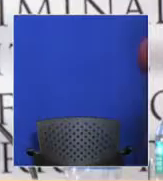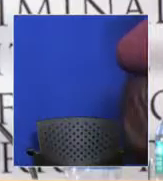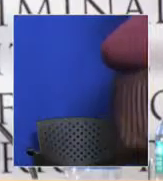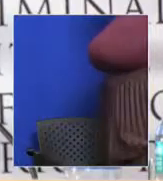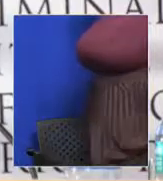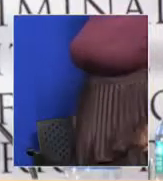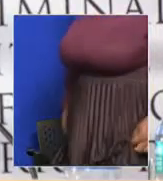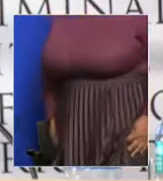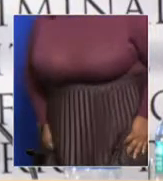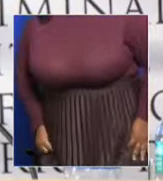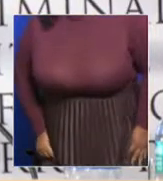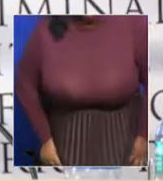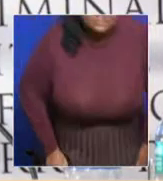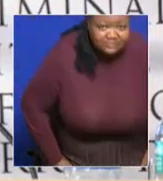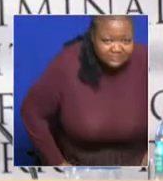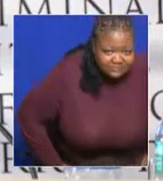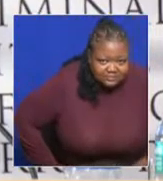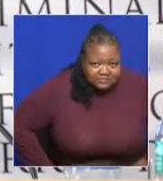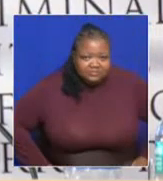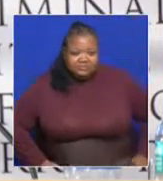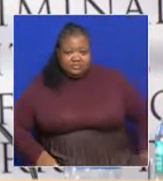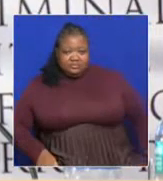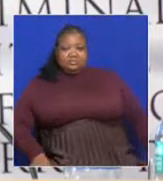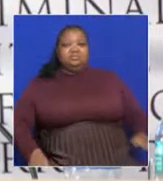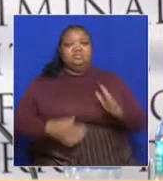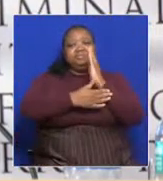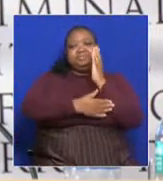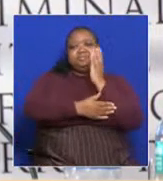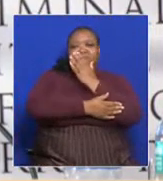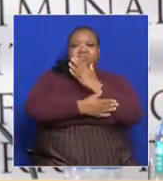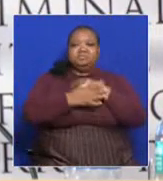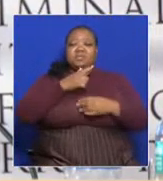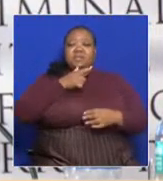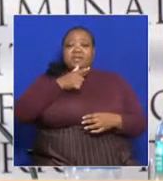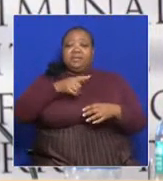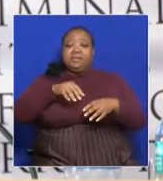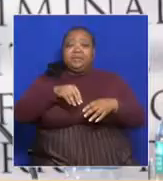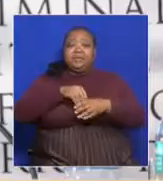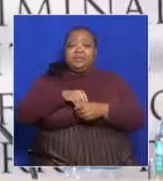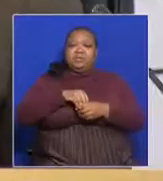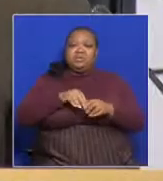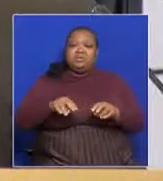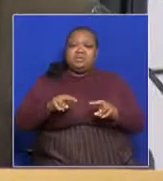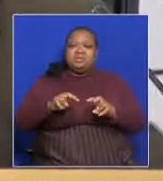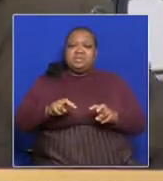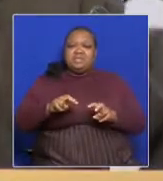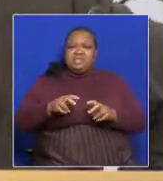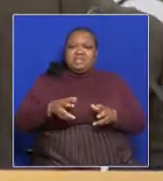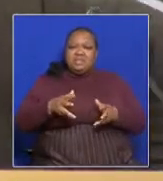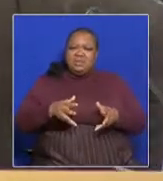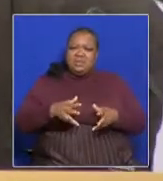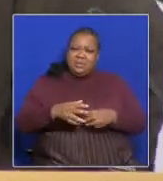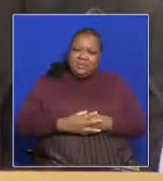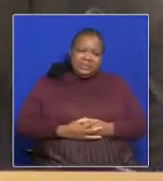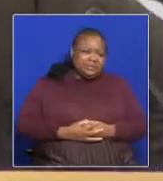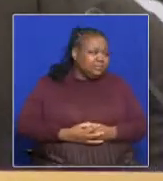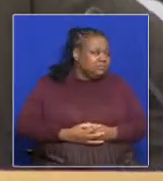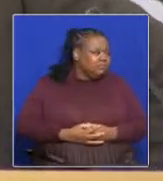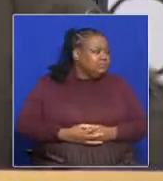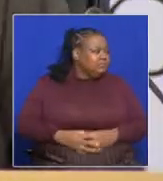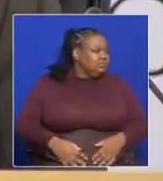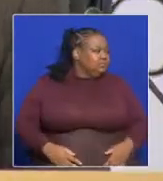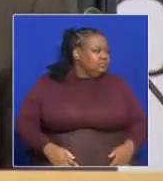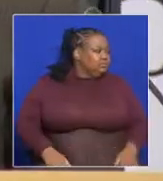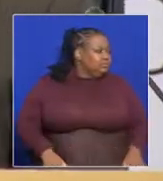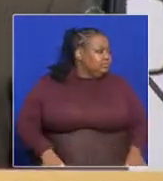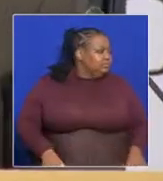I am involved based on shoddy investigation like this, I'm just expressing my dissatisfaction. For the